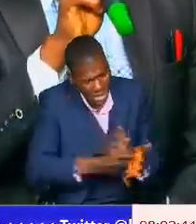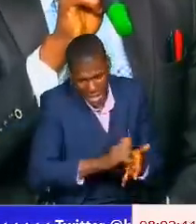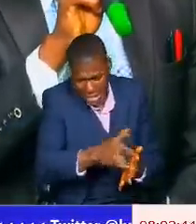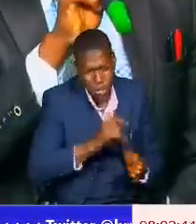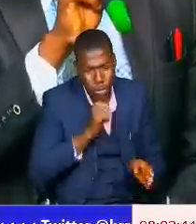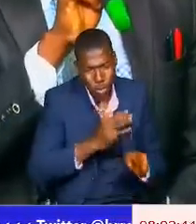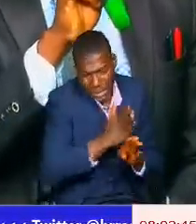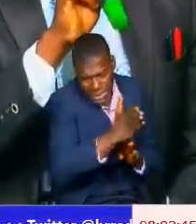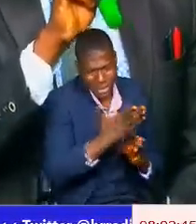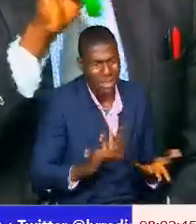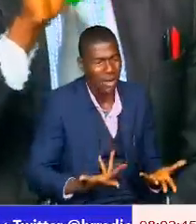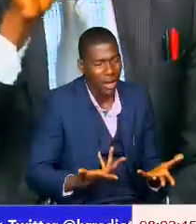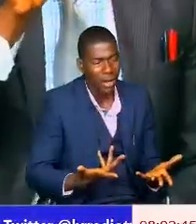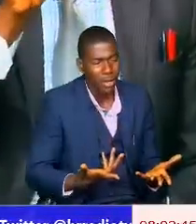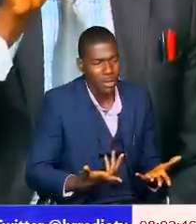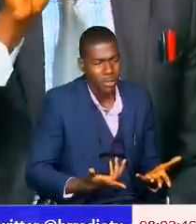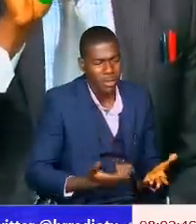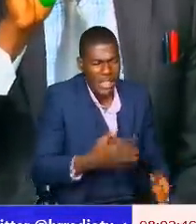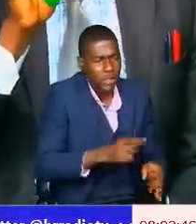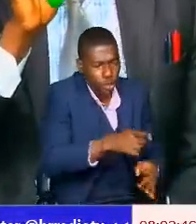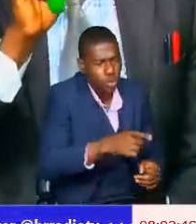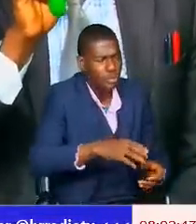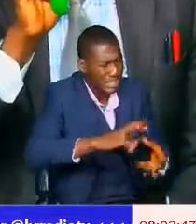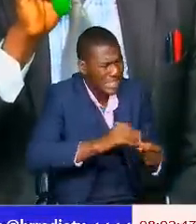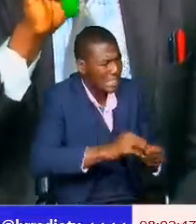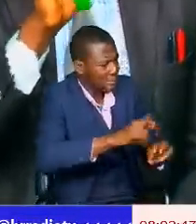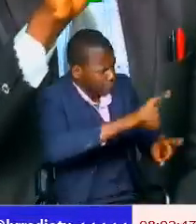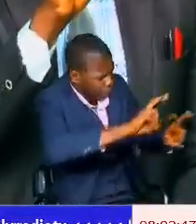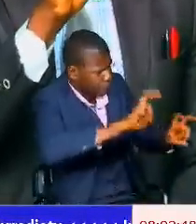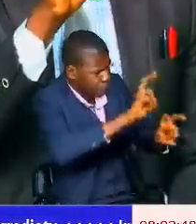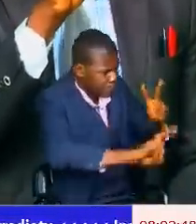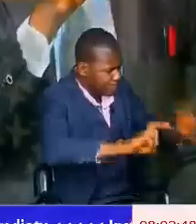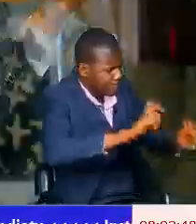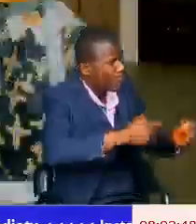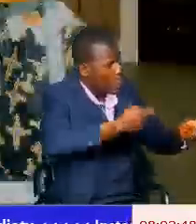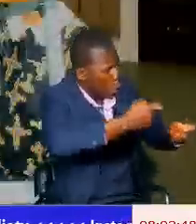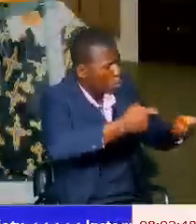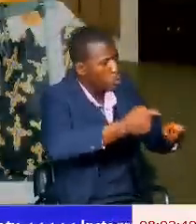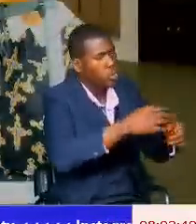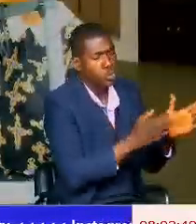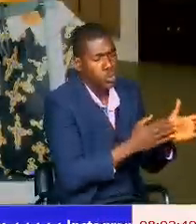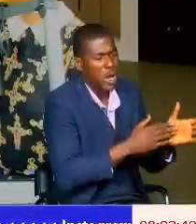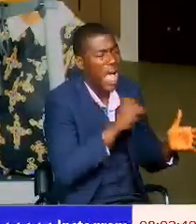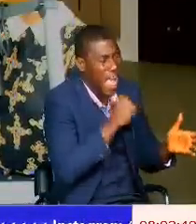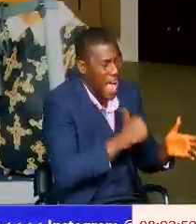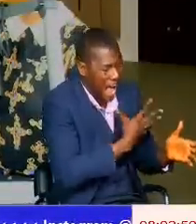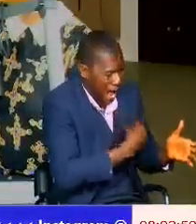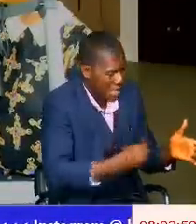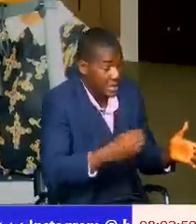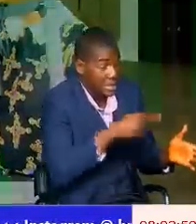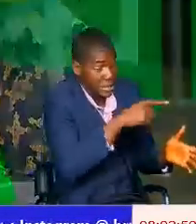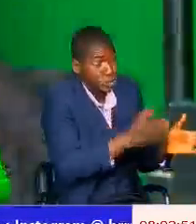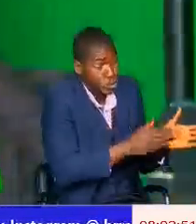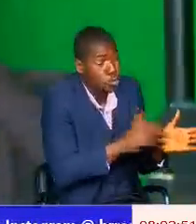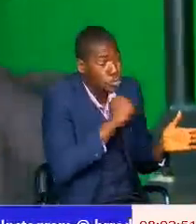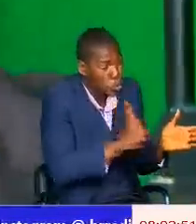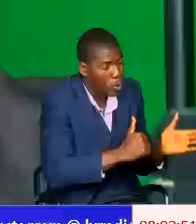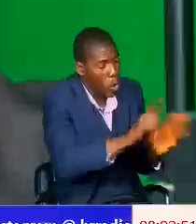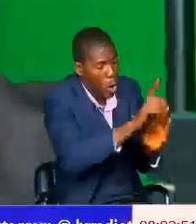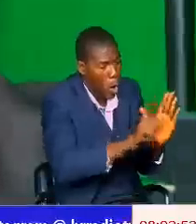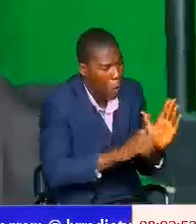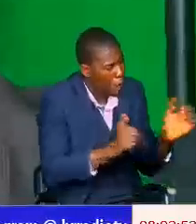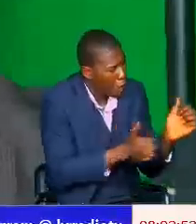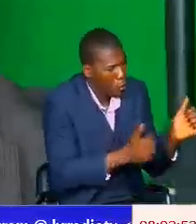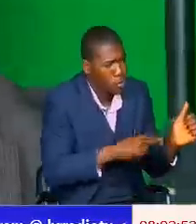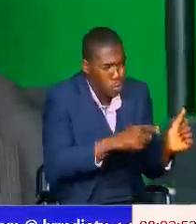inside? If you they regulate a school and the school no follow the thing where they supposed follow, you not